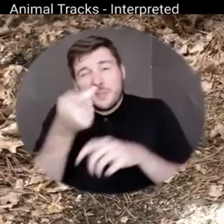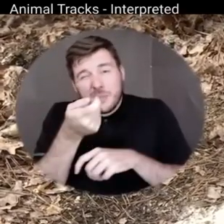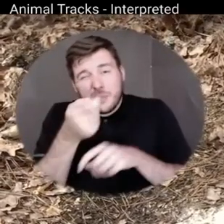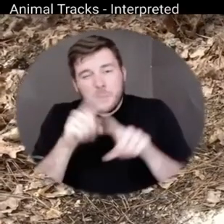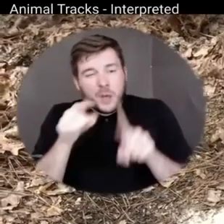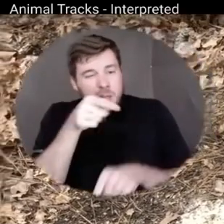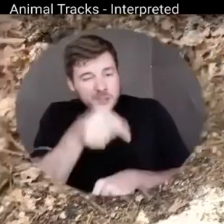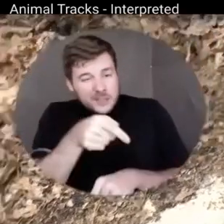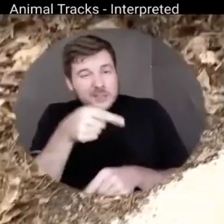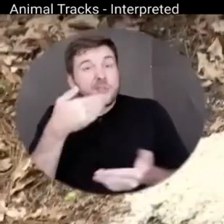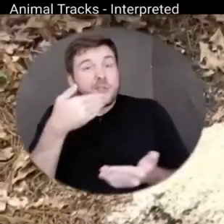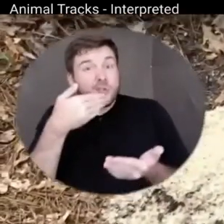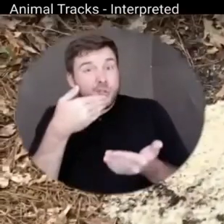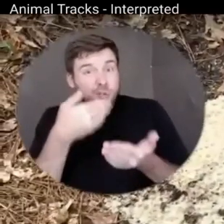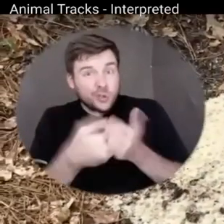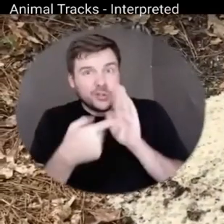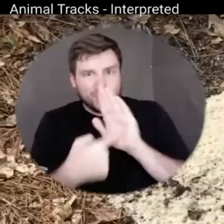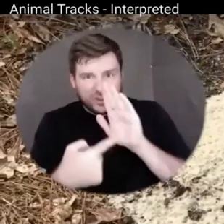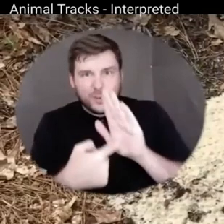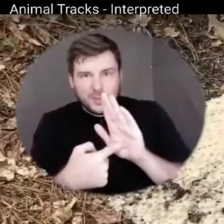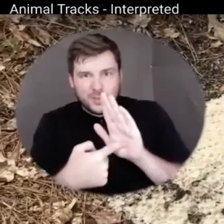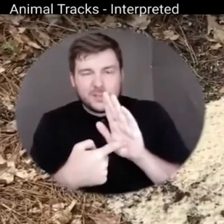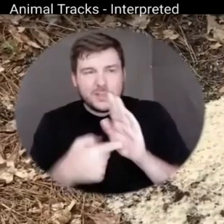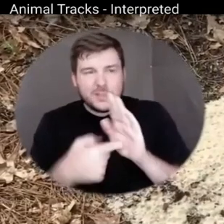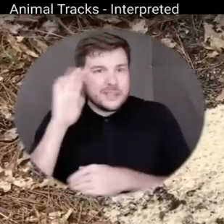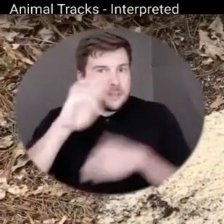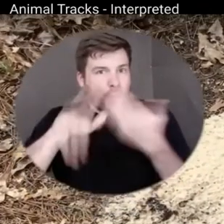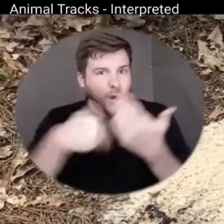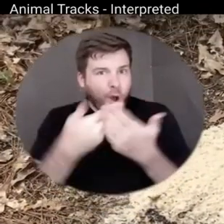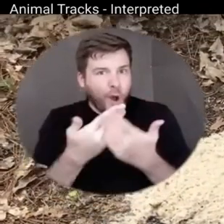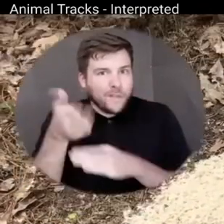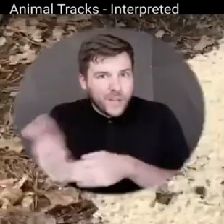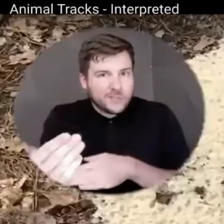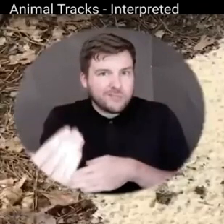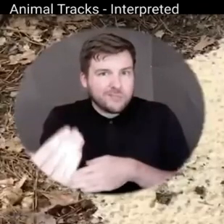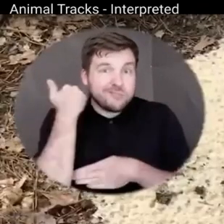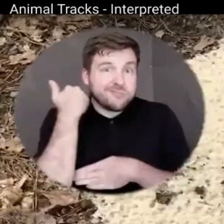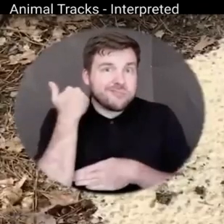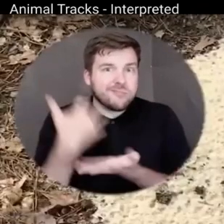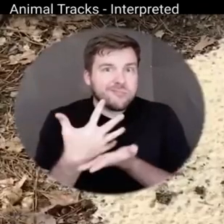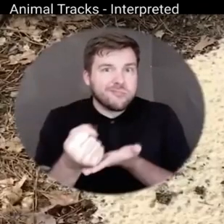track. And then here again, we have more raccoons, and it looks like all of our sardines that we put out are gone.